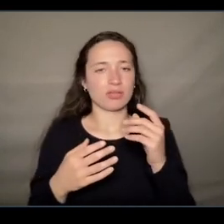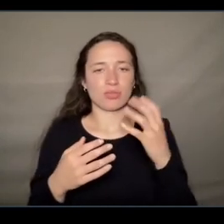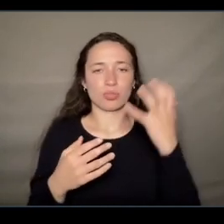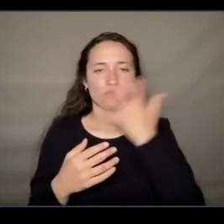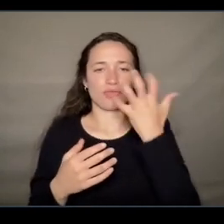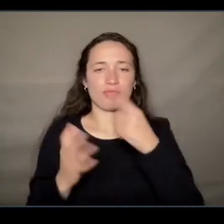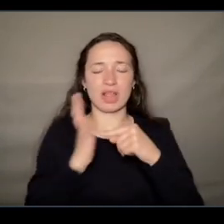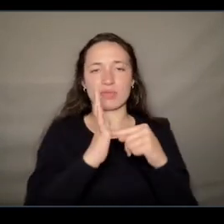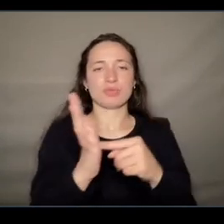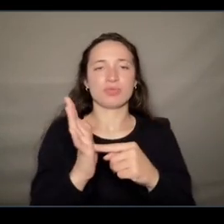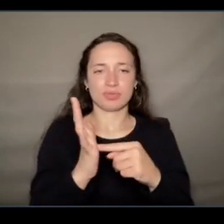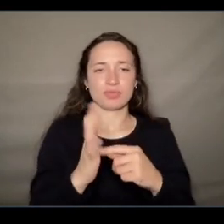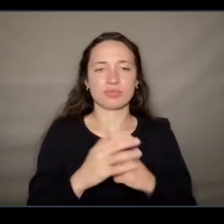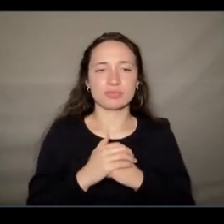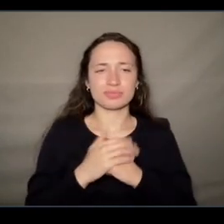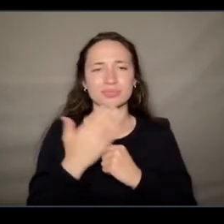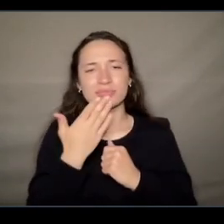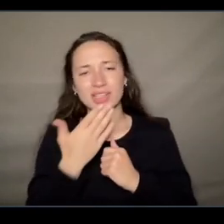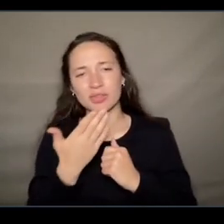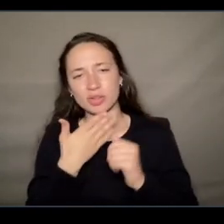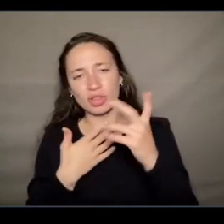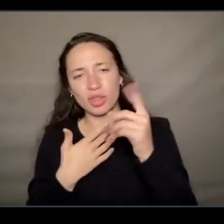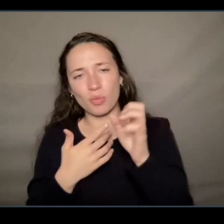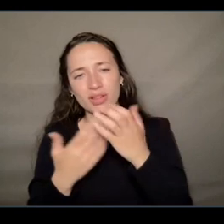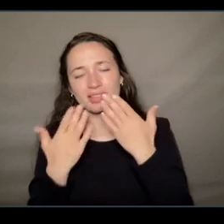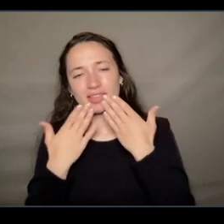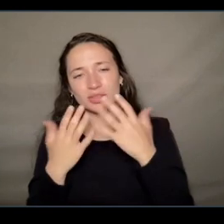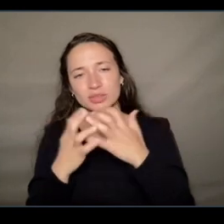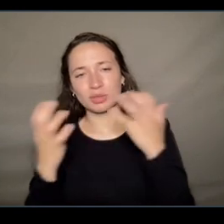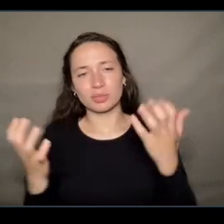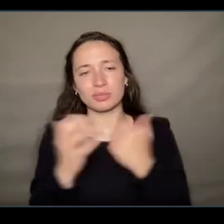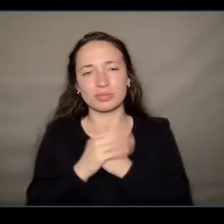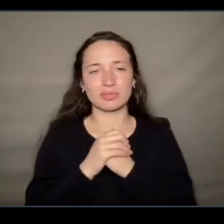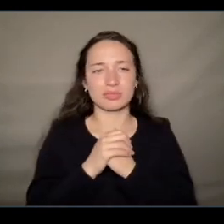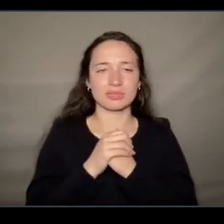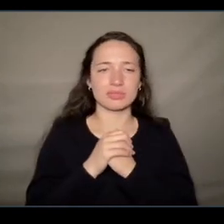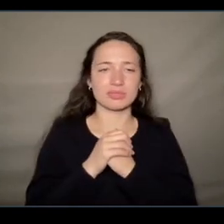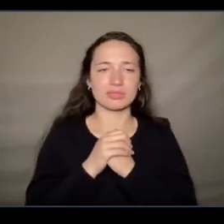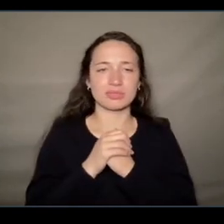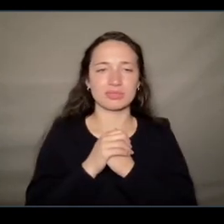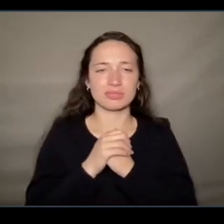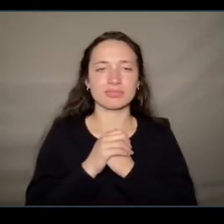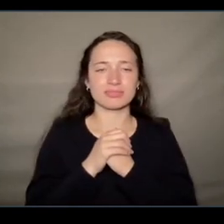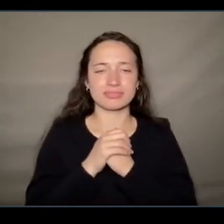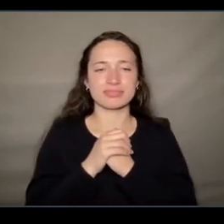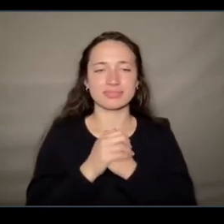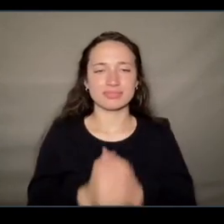remarkably profound. Oh, thank you, Shiloh. It's beautiful. Thank you so much.